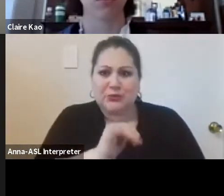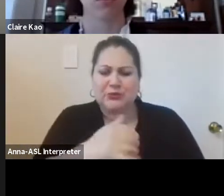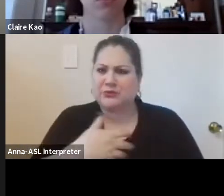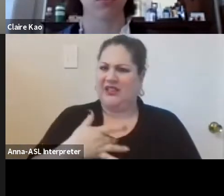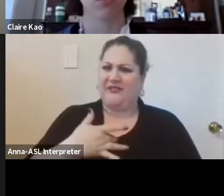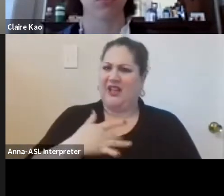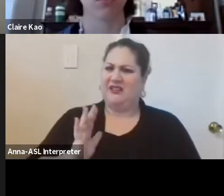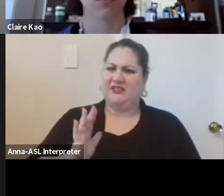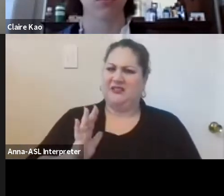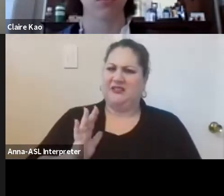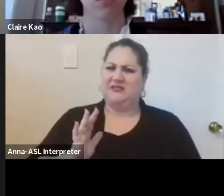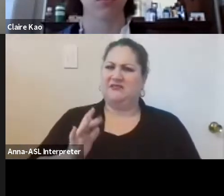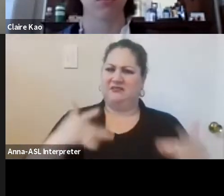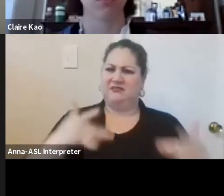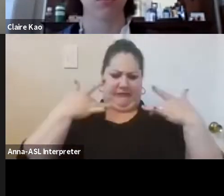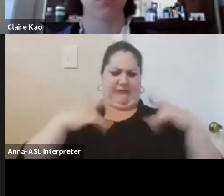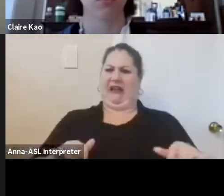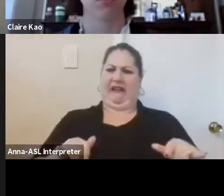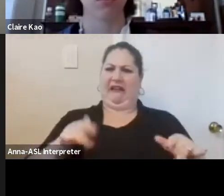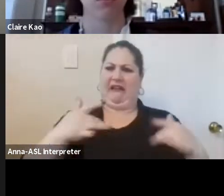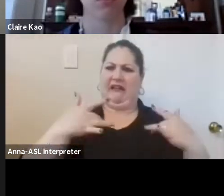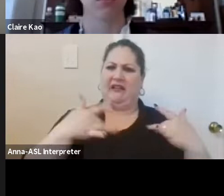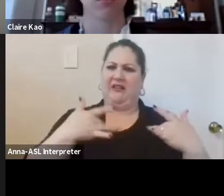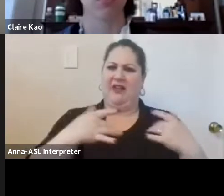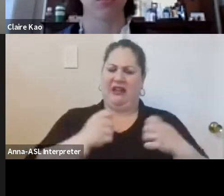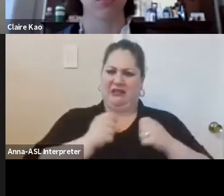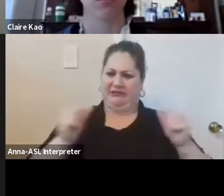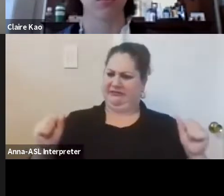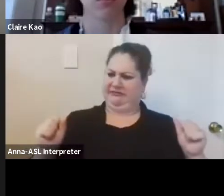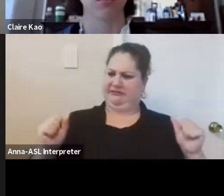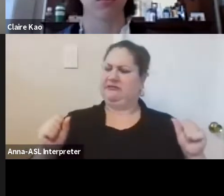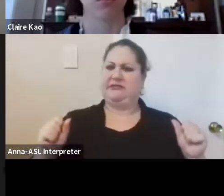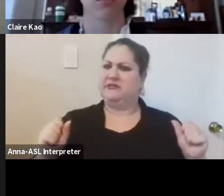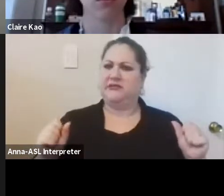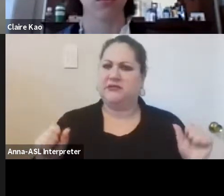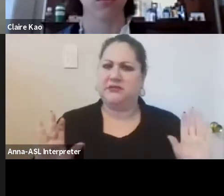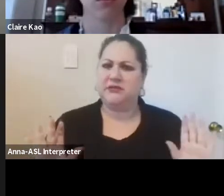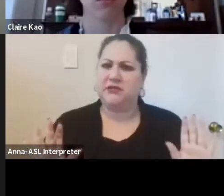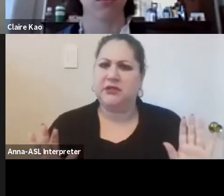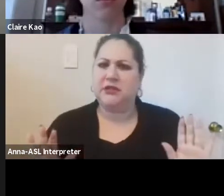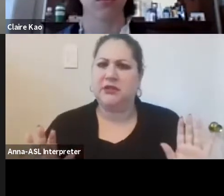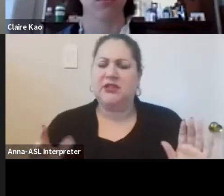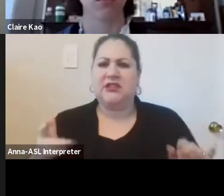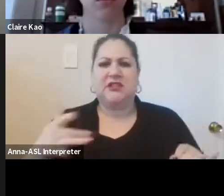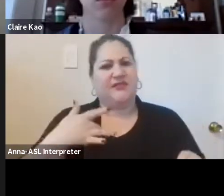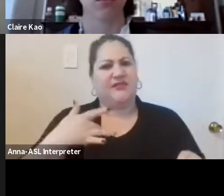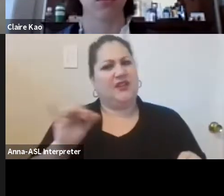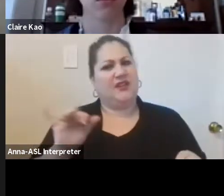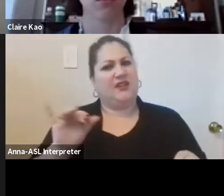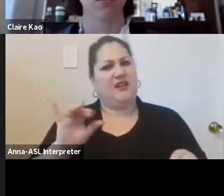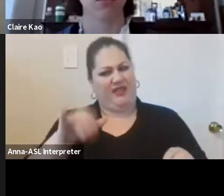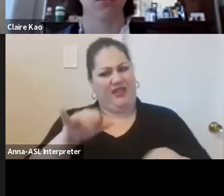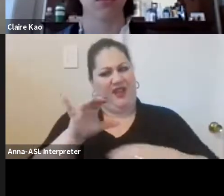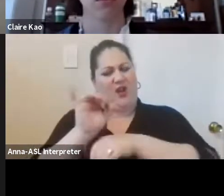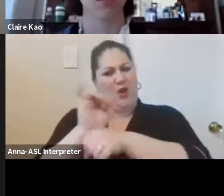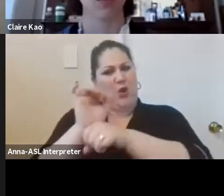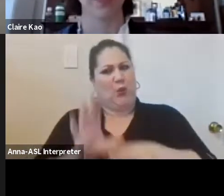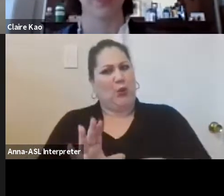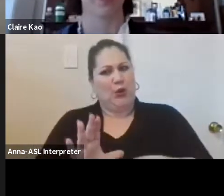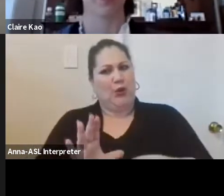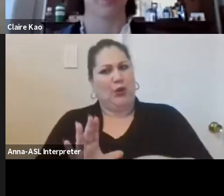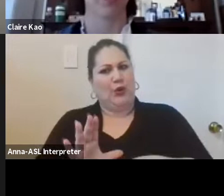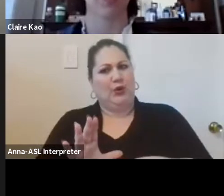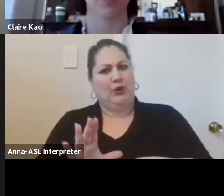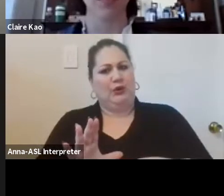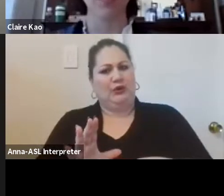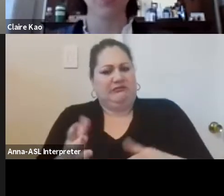I felt naked, and I felt as if someone had just taken something from me personal, because they did not know those